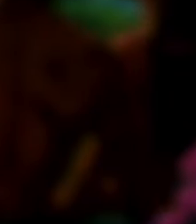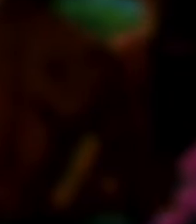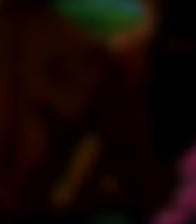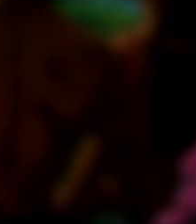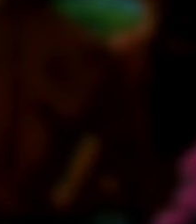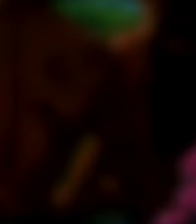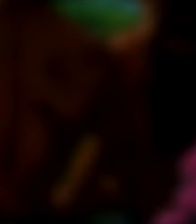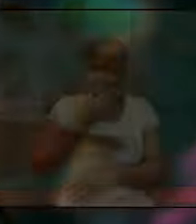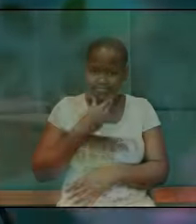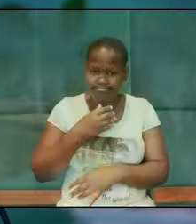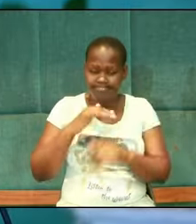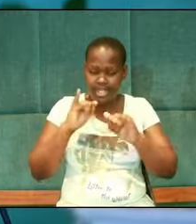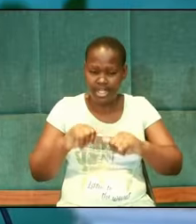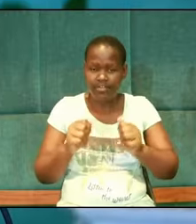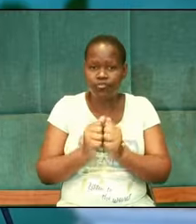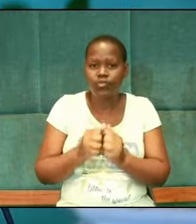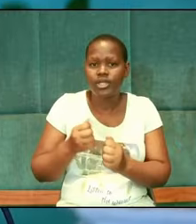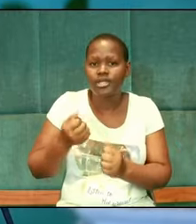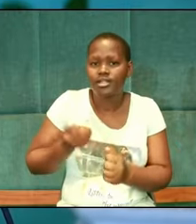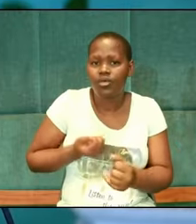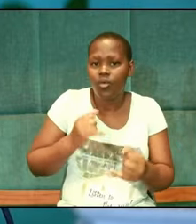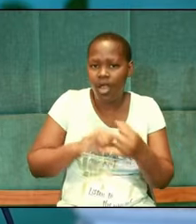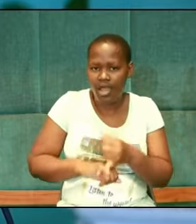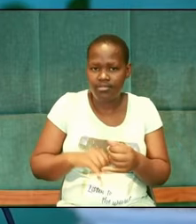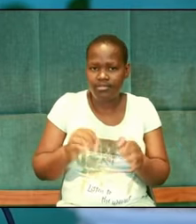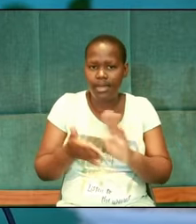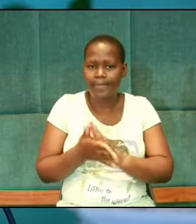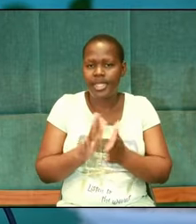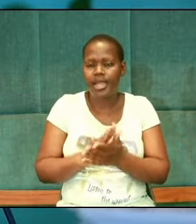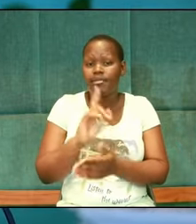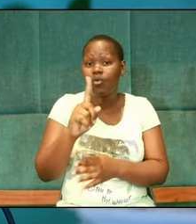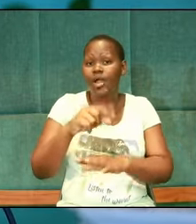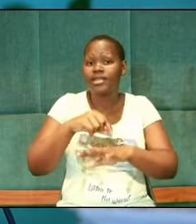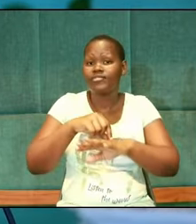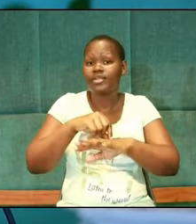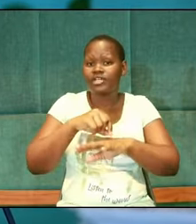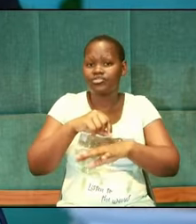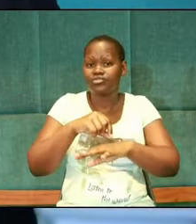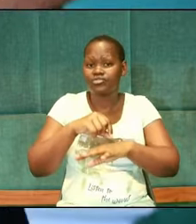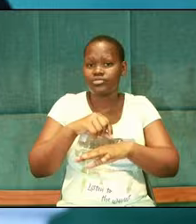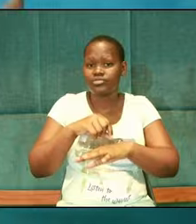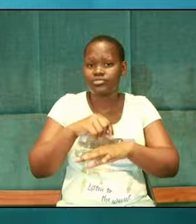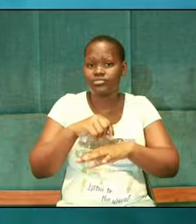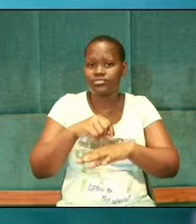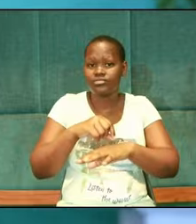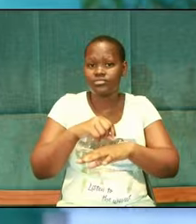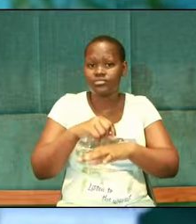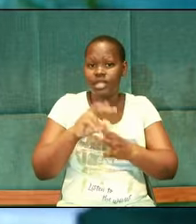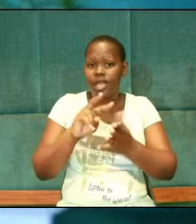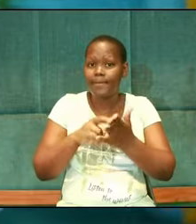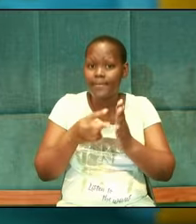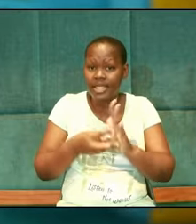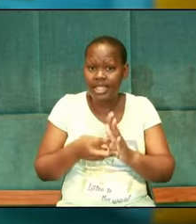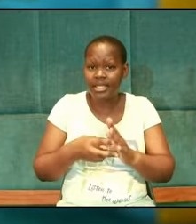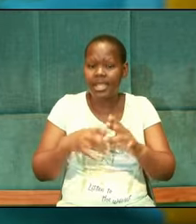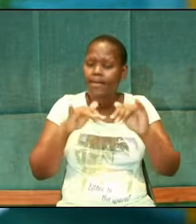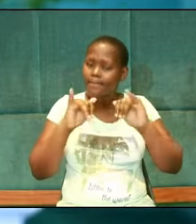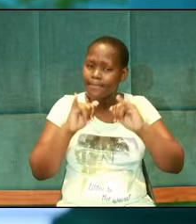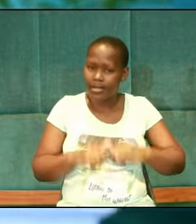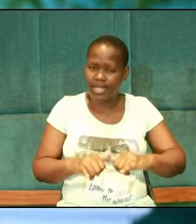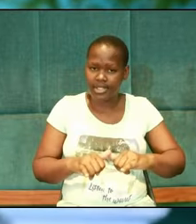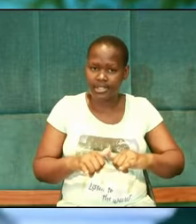and they shall be one flesh. This is deep. The word used, cleave the back, it means permanently